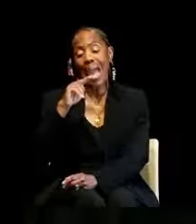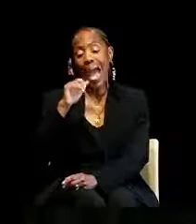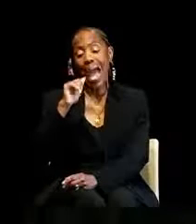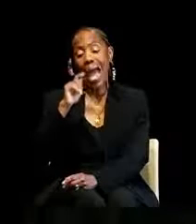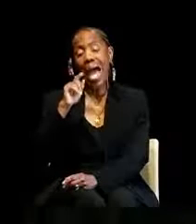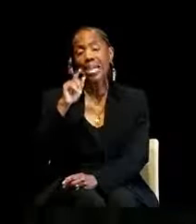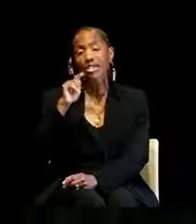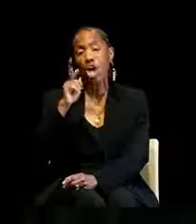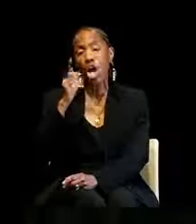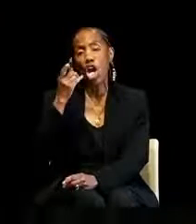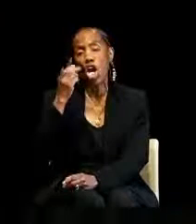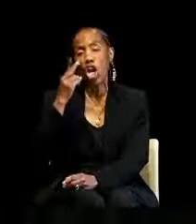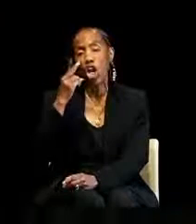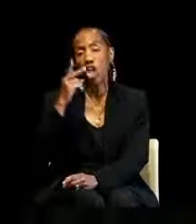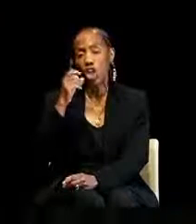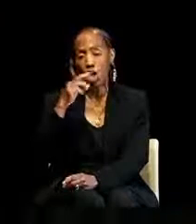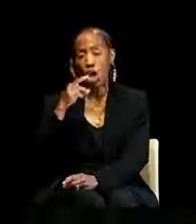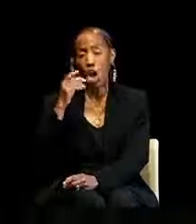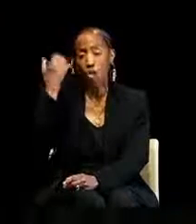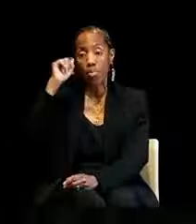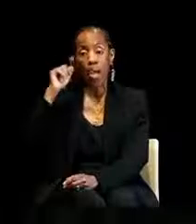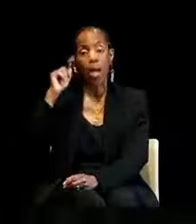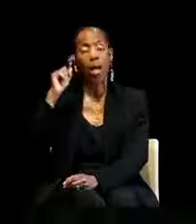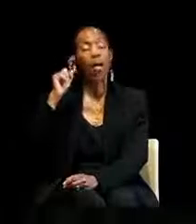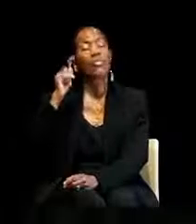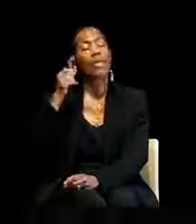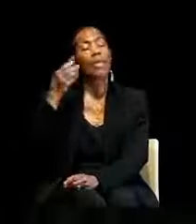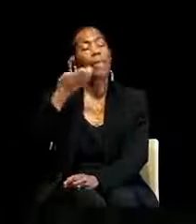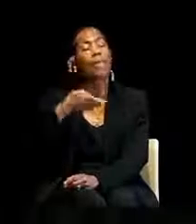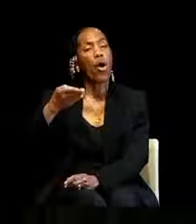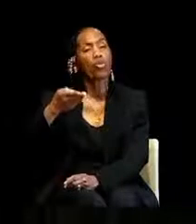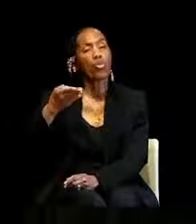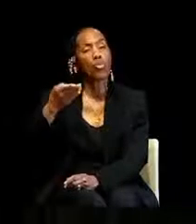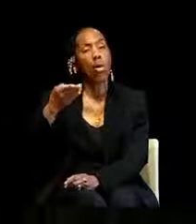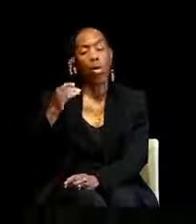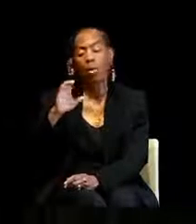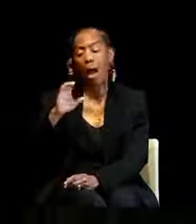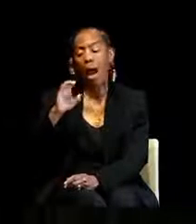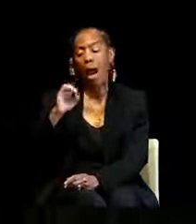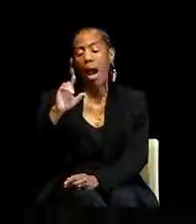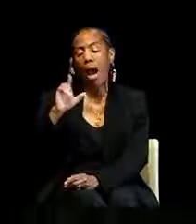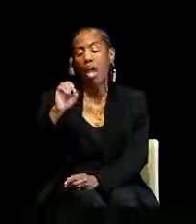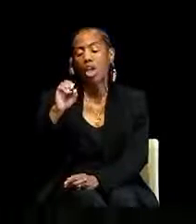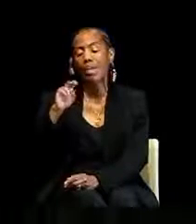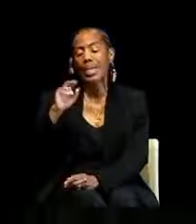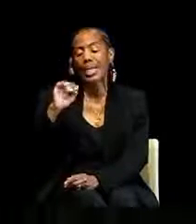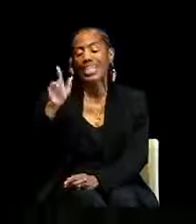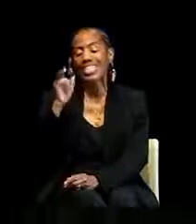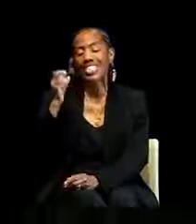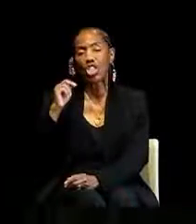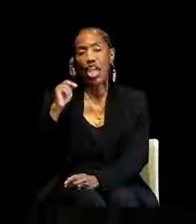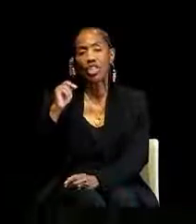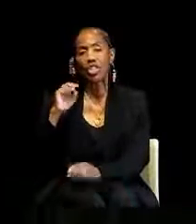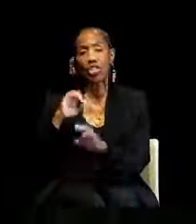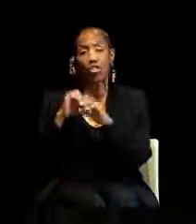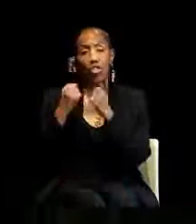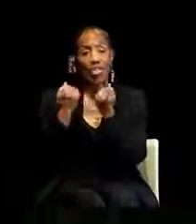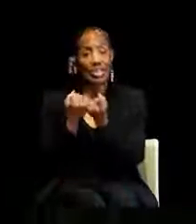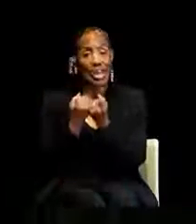Colonization Society was giving the duty by the Maryland, the state of Maryland, to essentially